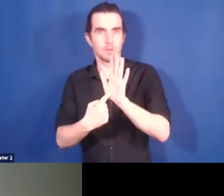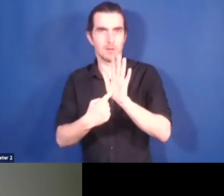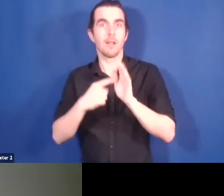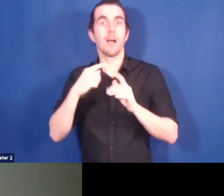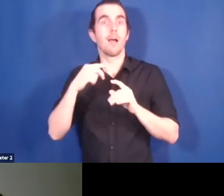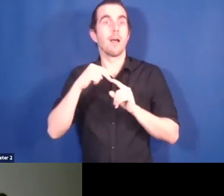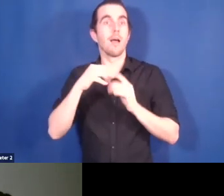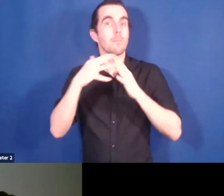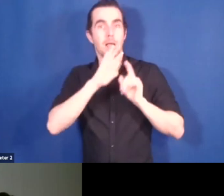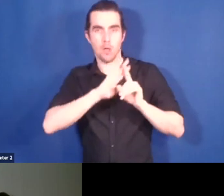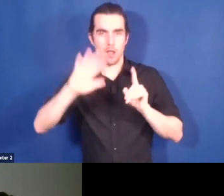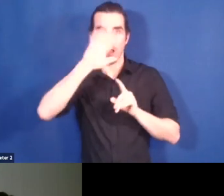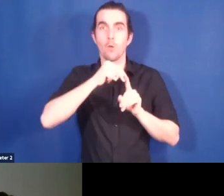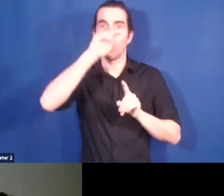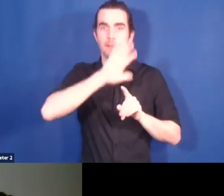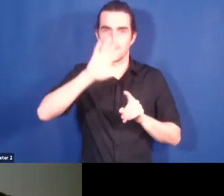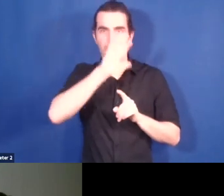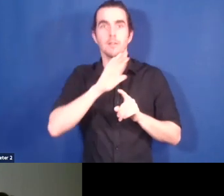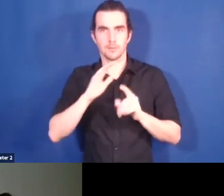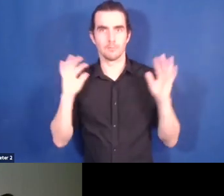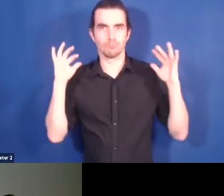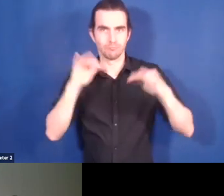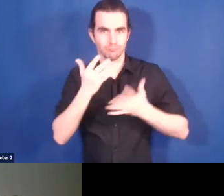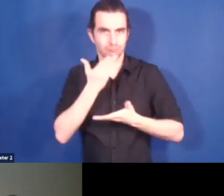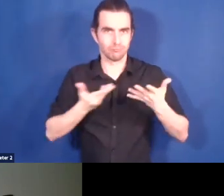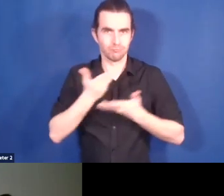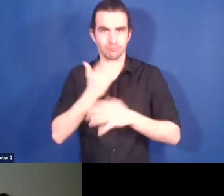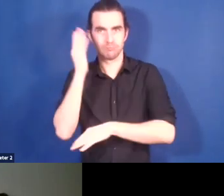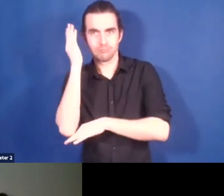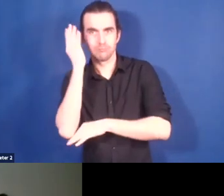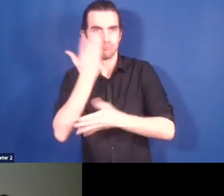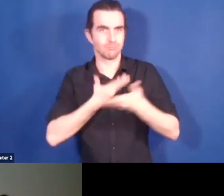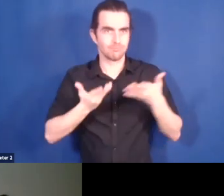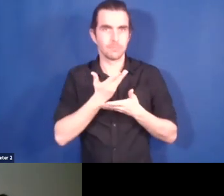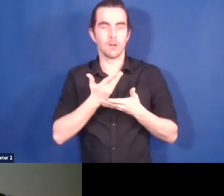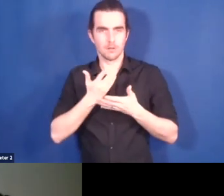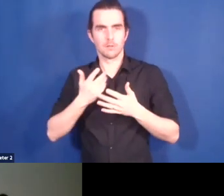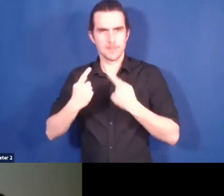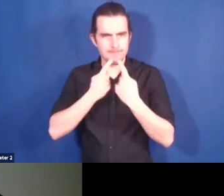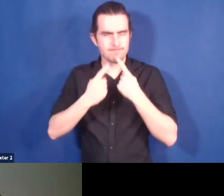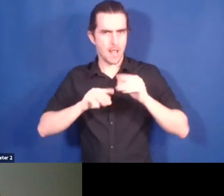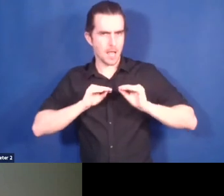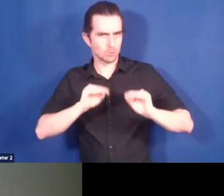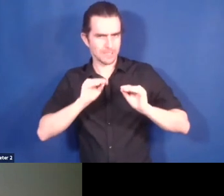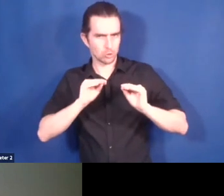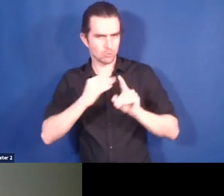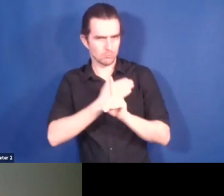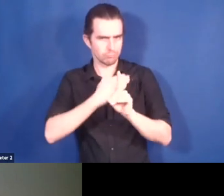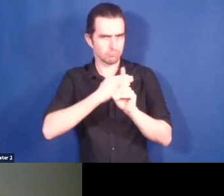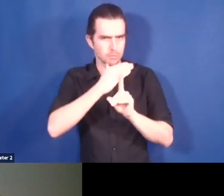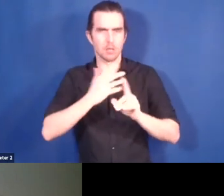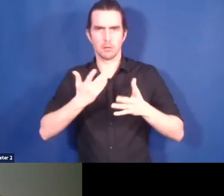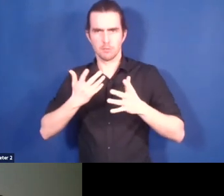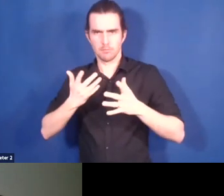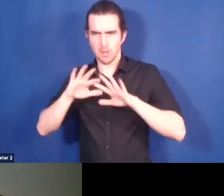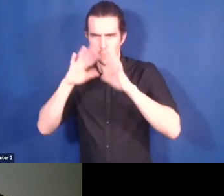mentioned WUSC earlier. WUSC, along with the Open Society University Networks, are together the